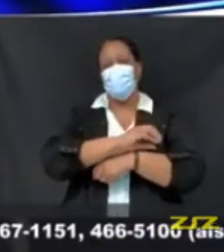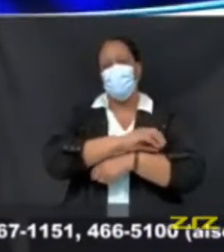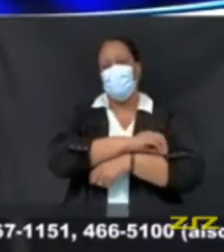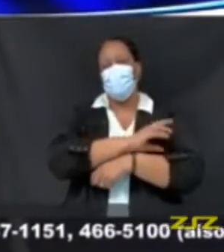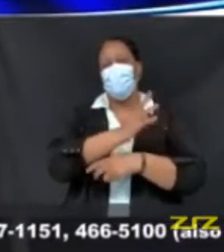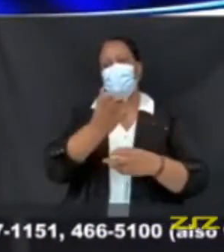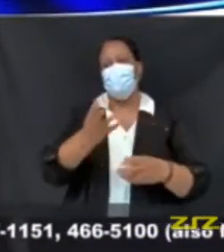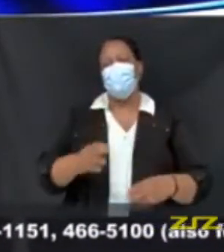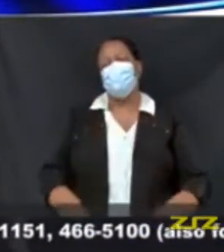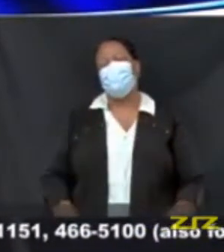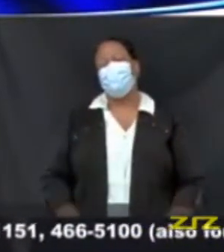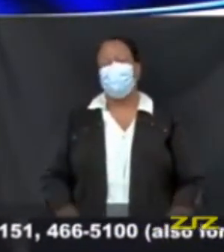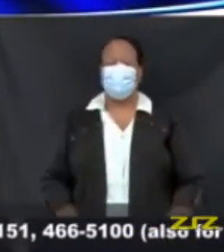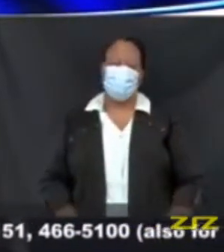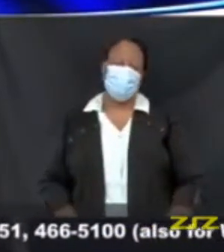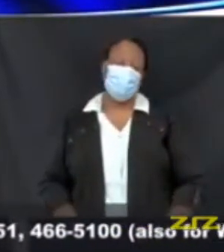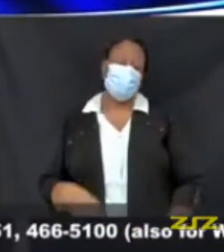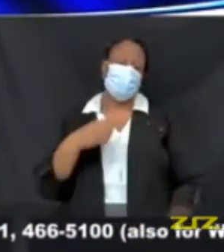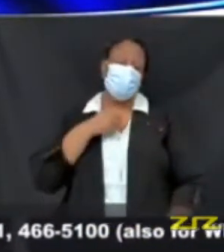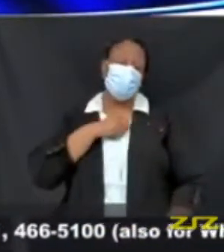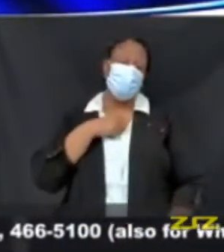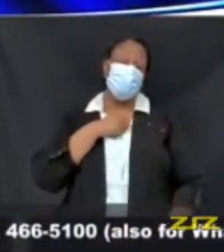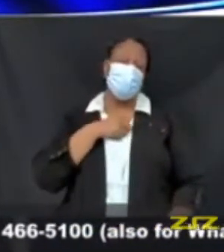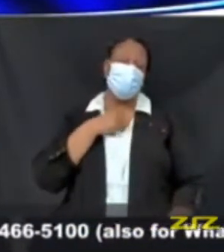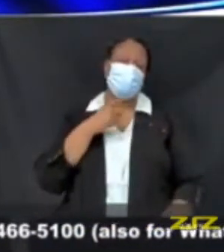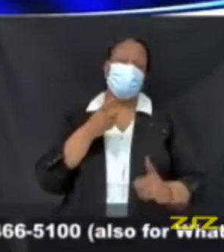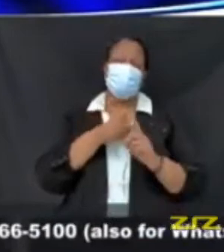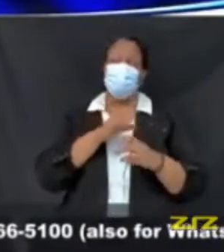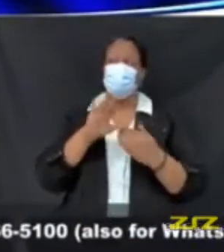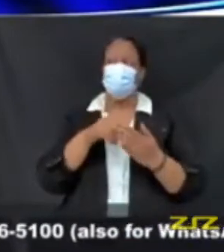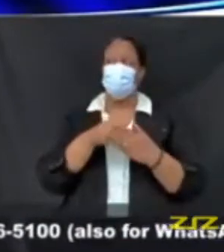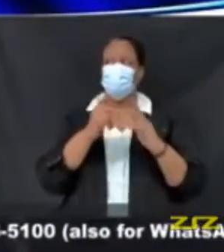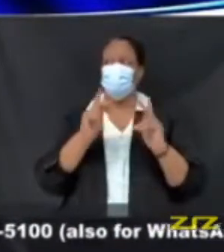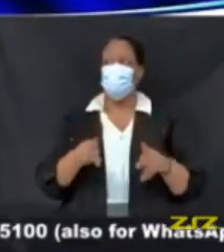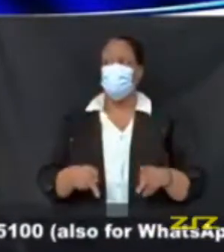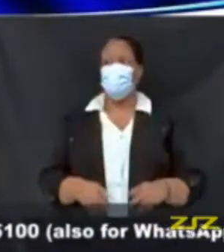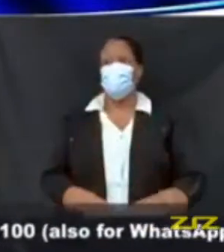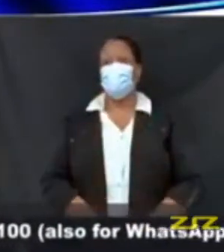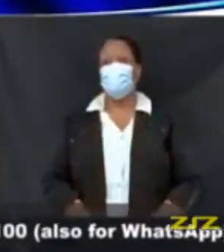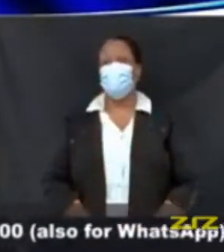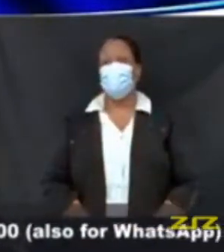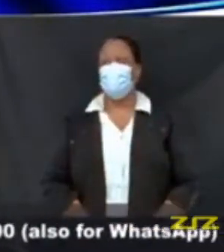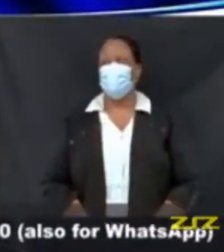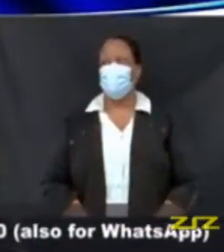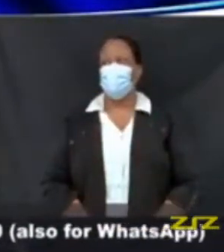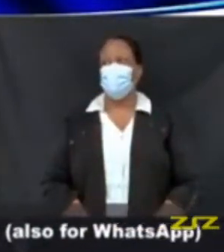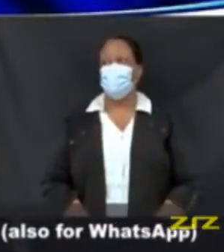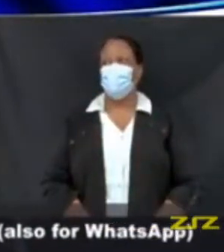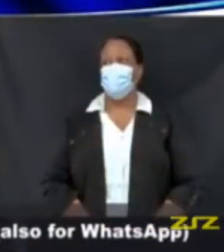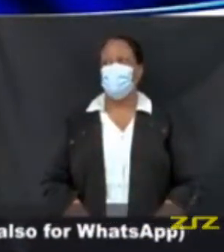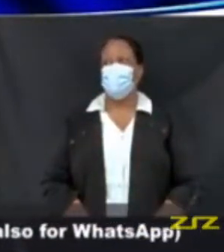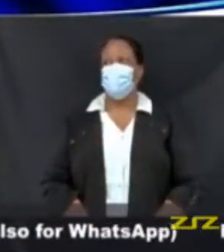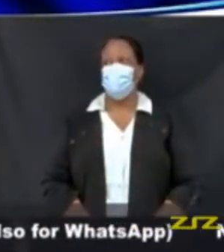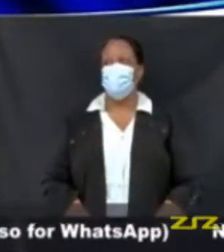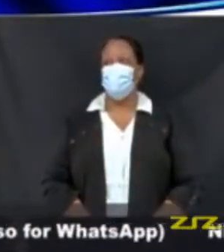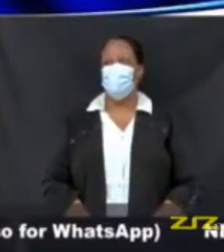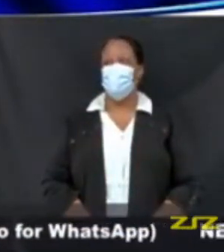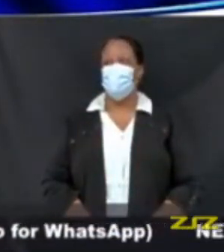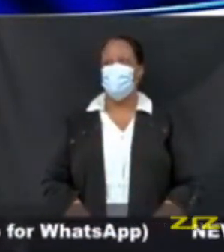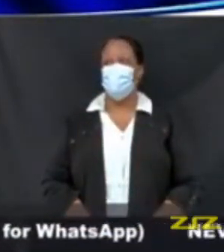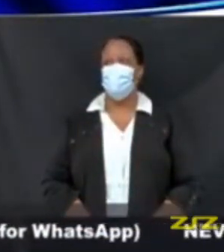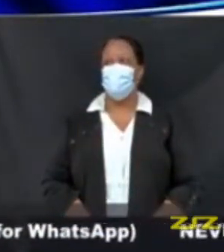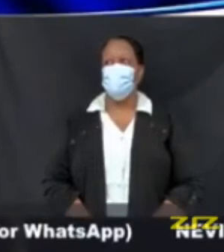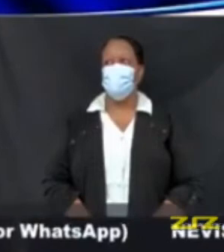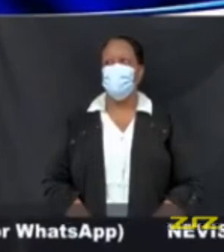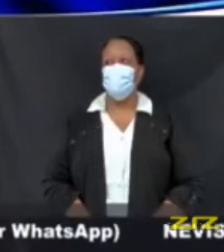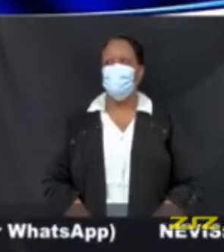friends. Now I will bring my presentation to you. I want to highlight my presentation